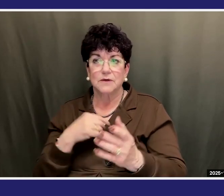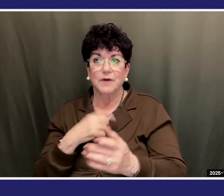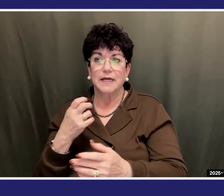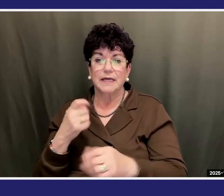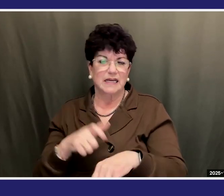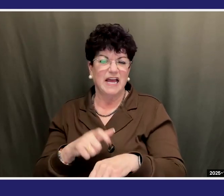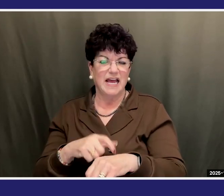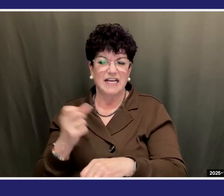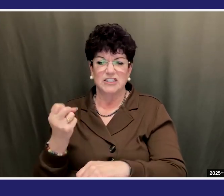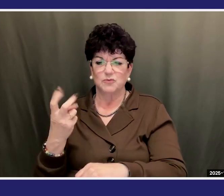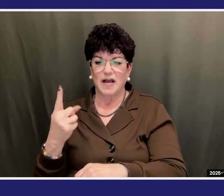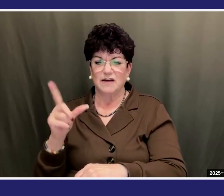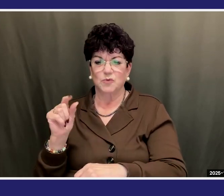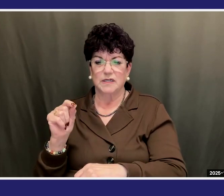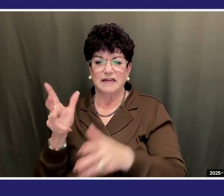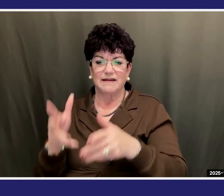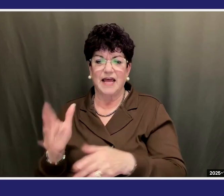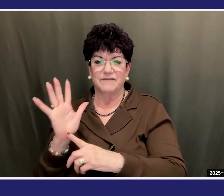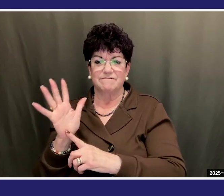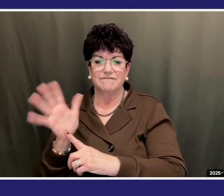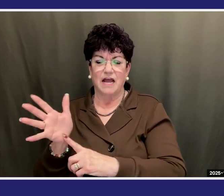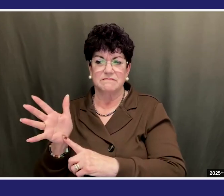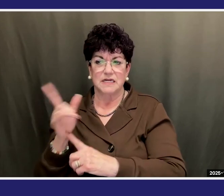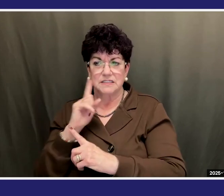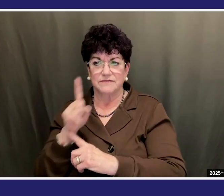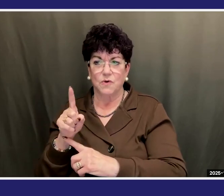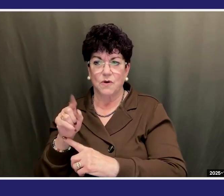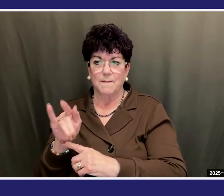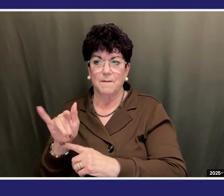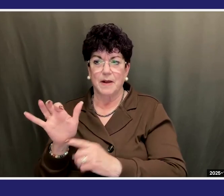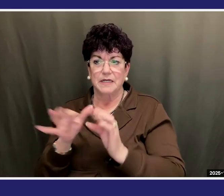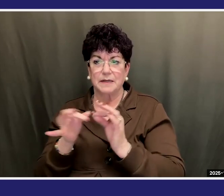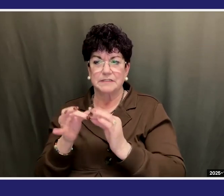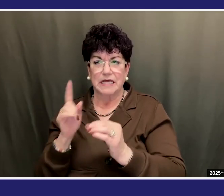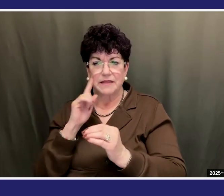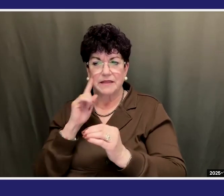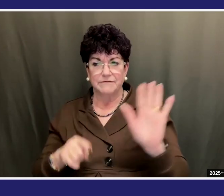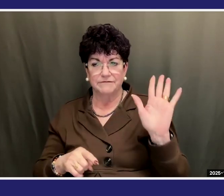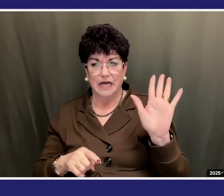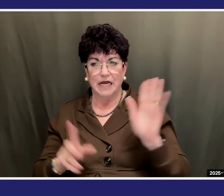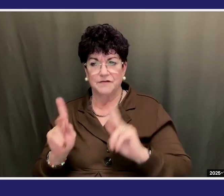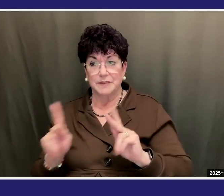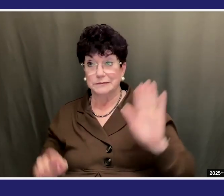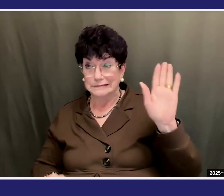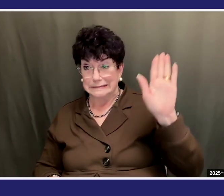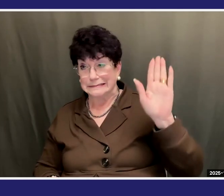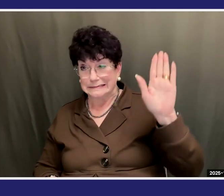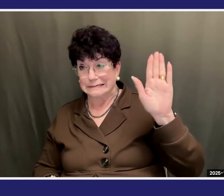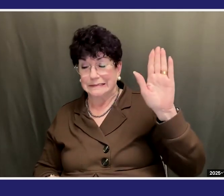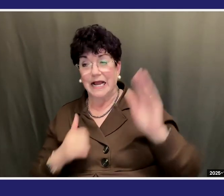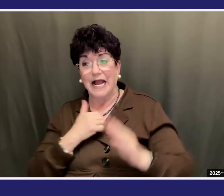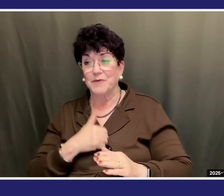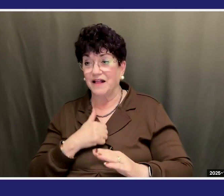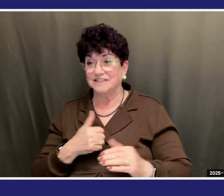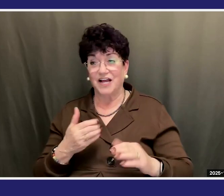12:20 right now. We have about 5 minutes left in public comment. We have, I think, 5 hands raised. I apologize